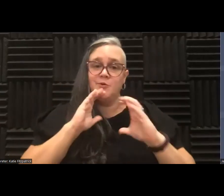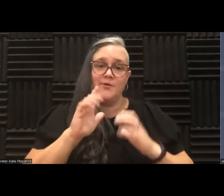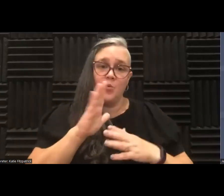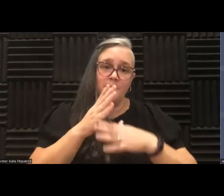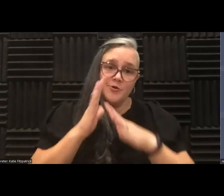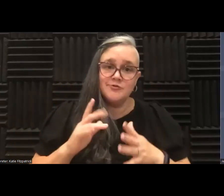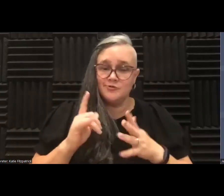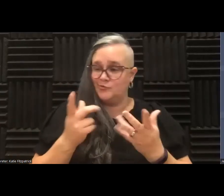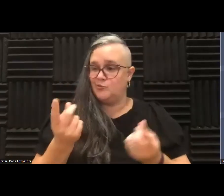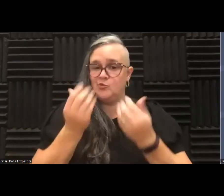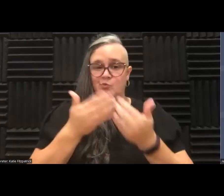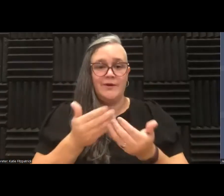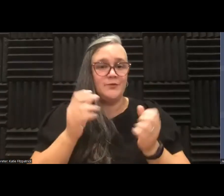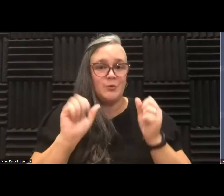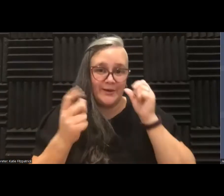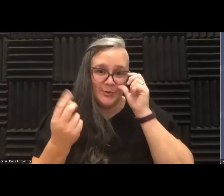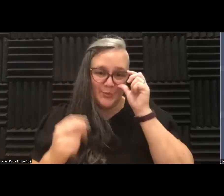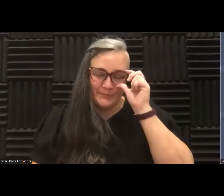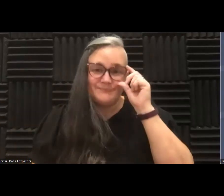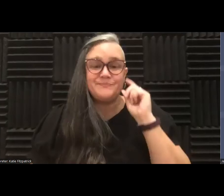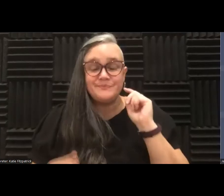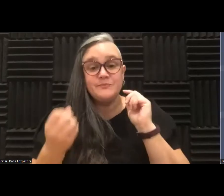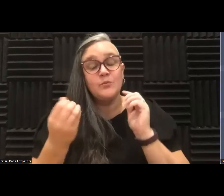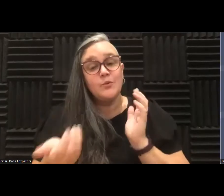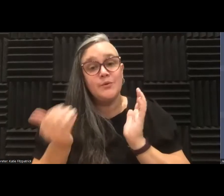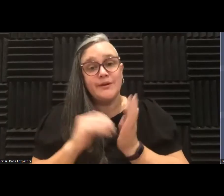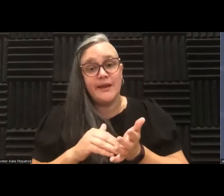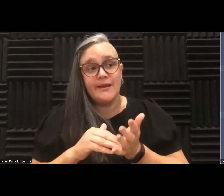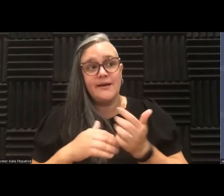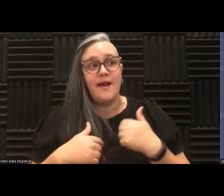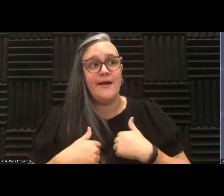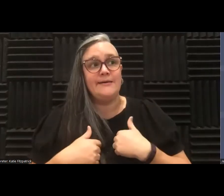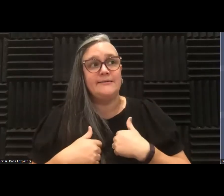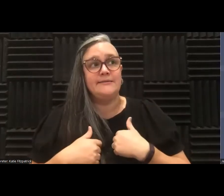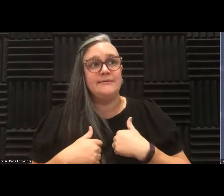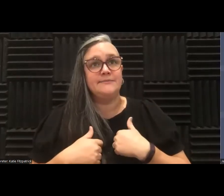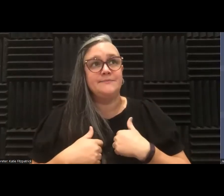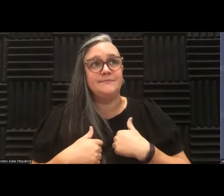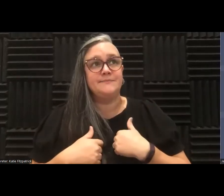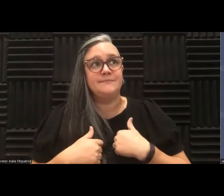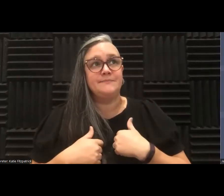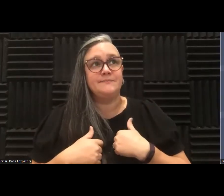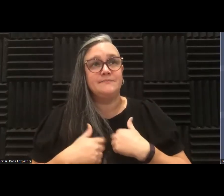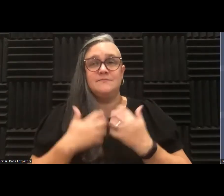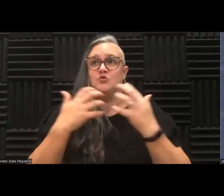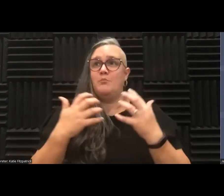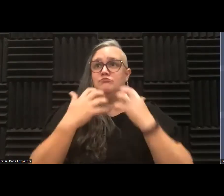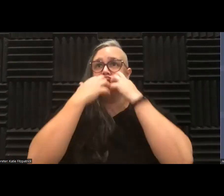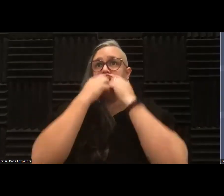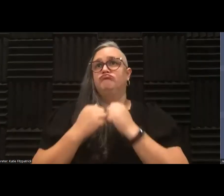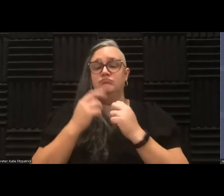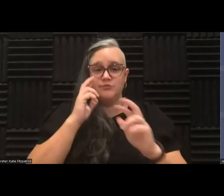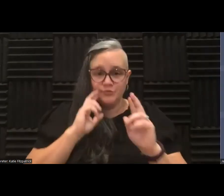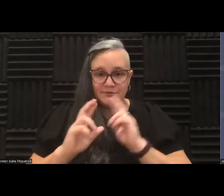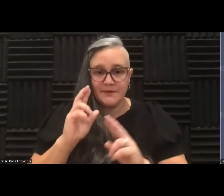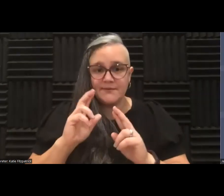can do. So again, I have so much value and respect